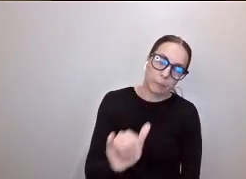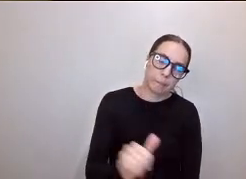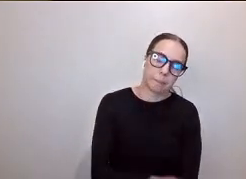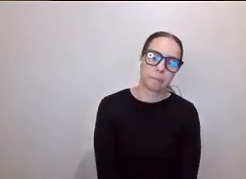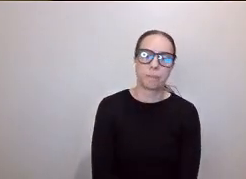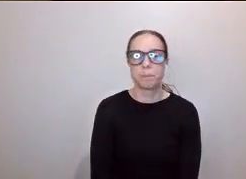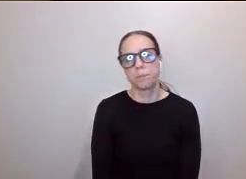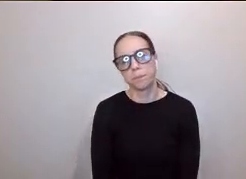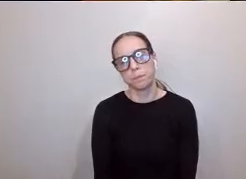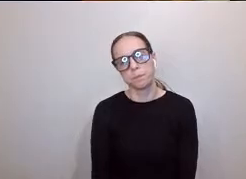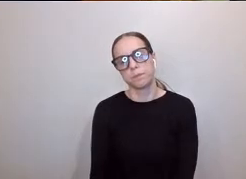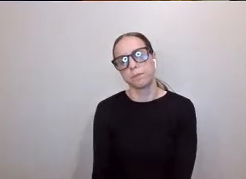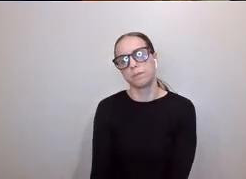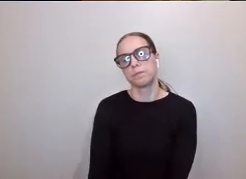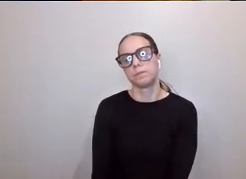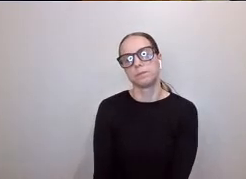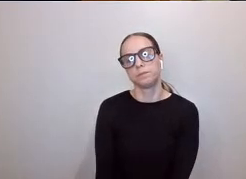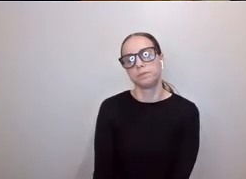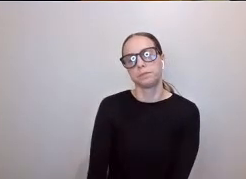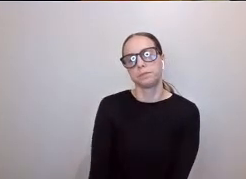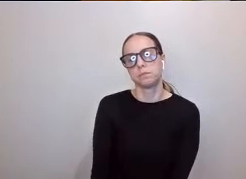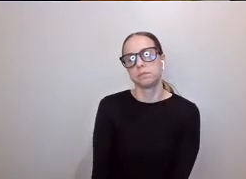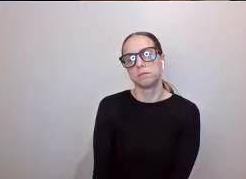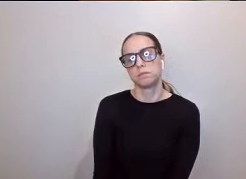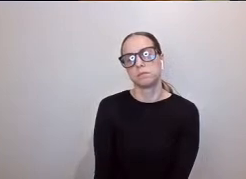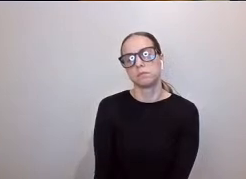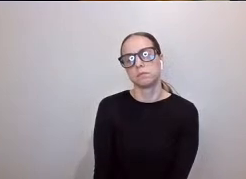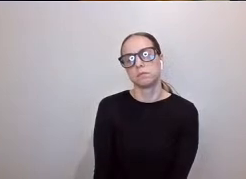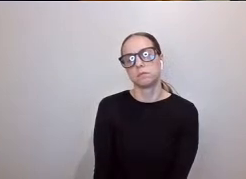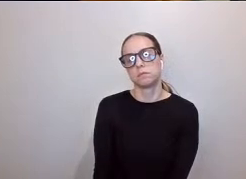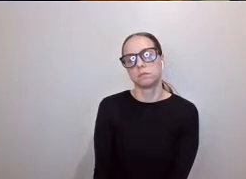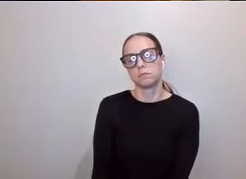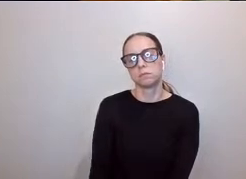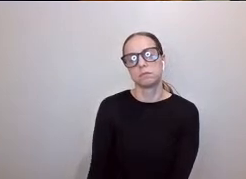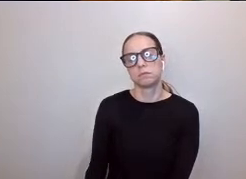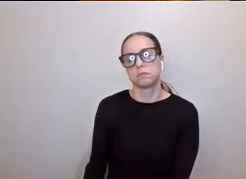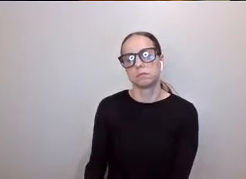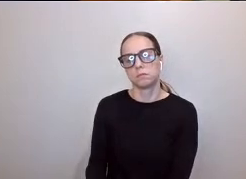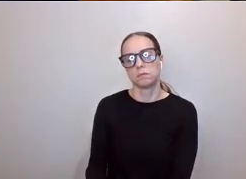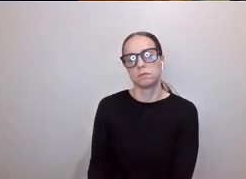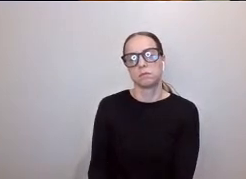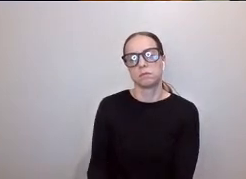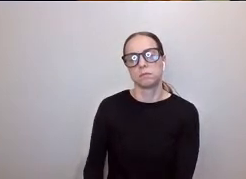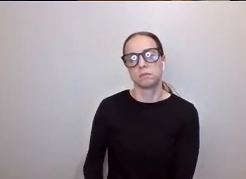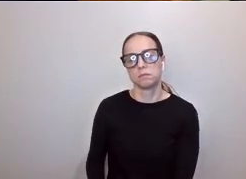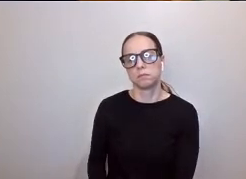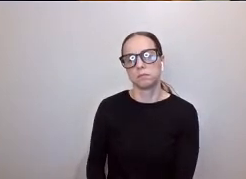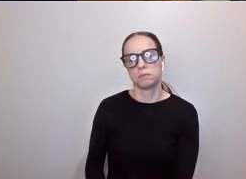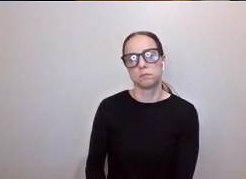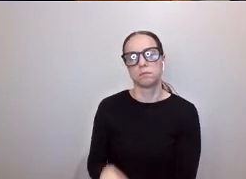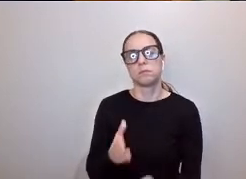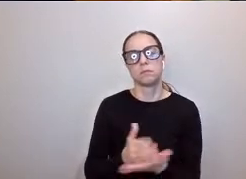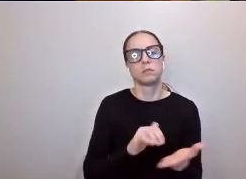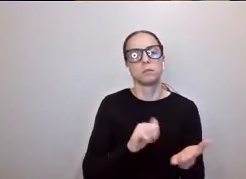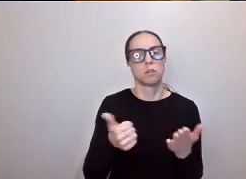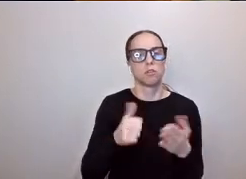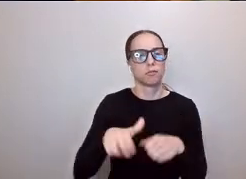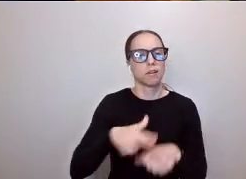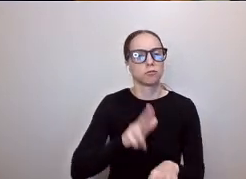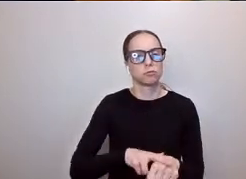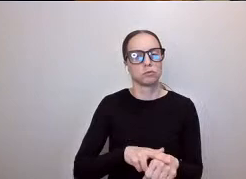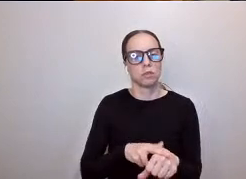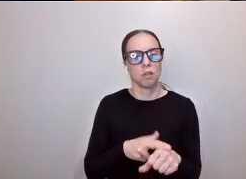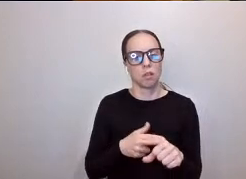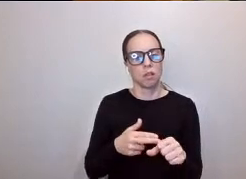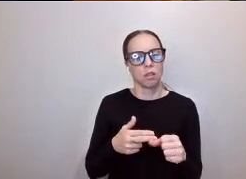And aren't there some other natural bottlenecks in the training process related to available field training officers? I know there's been some recent scrutiny about